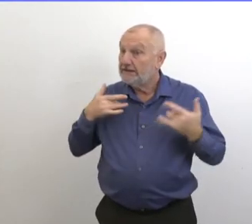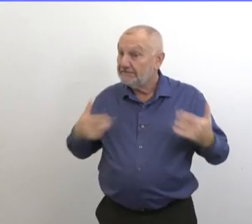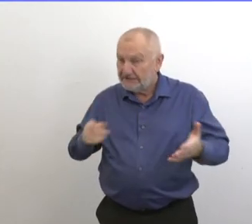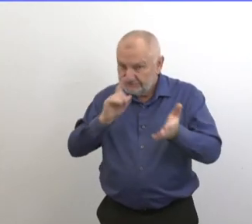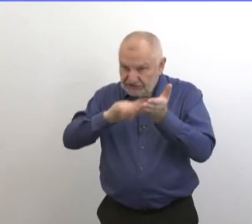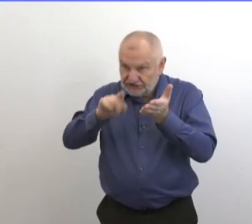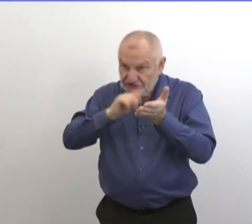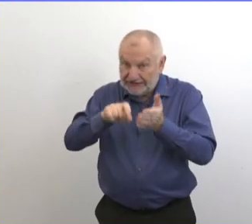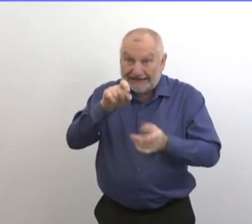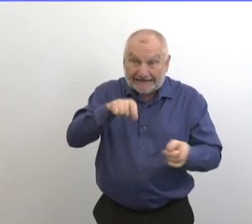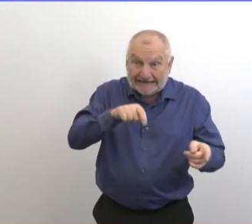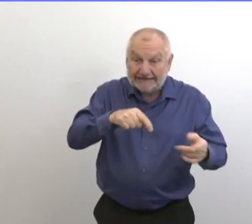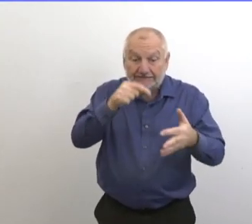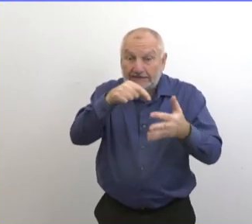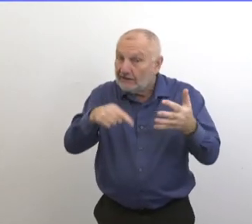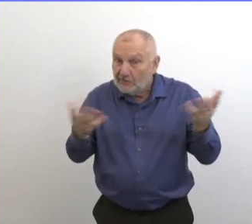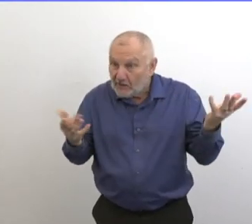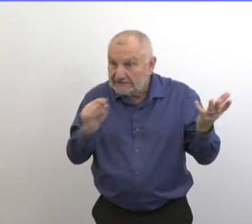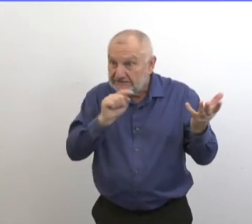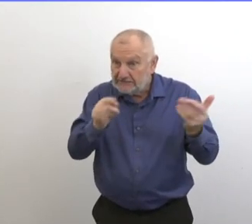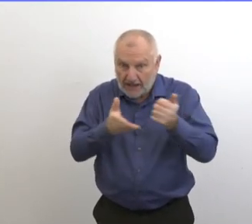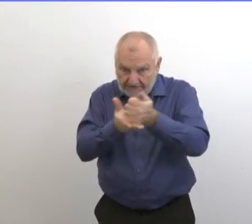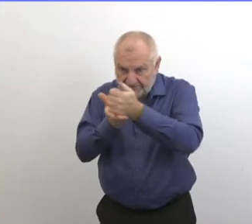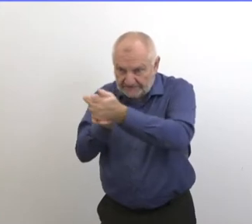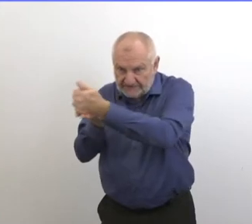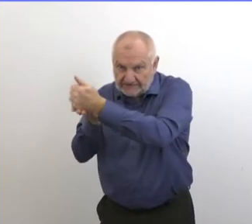of our decision making.